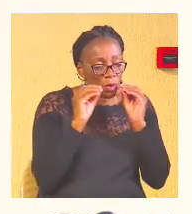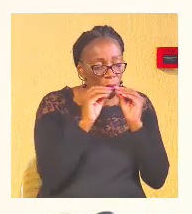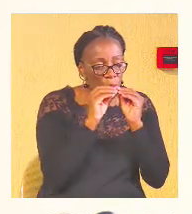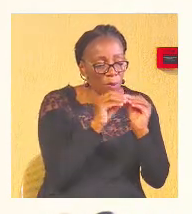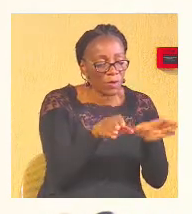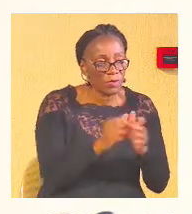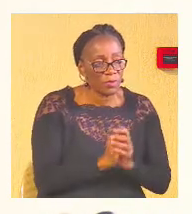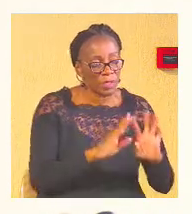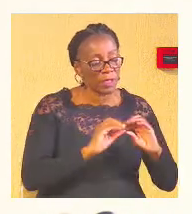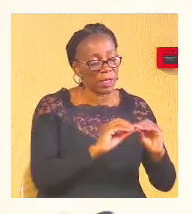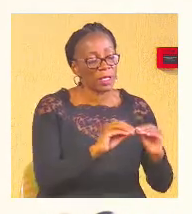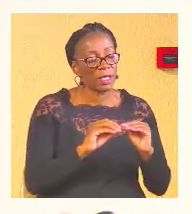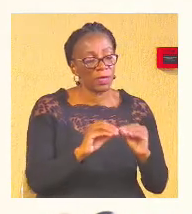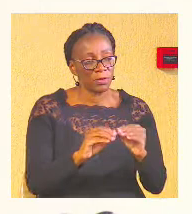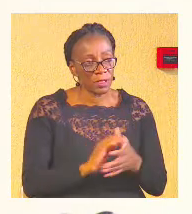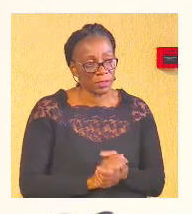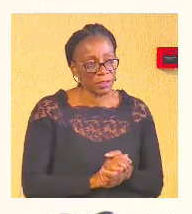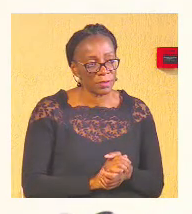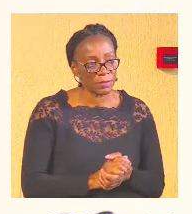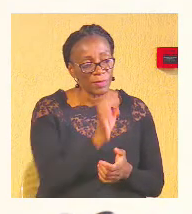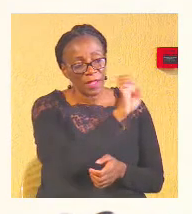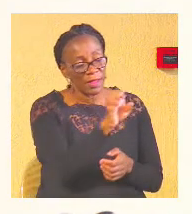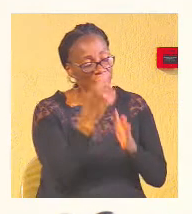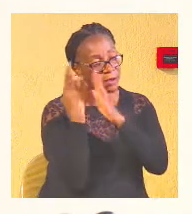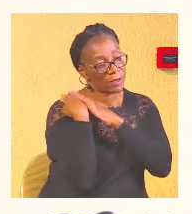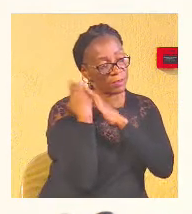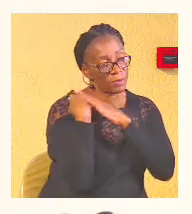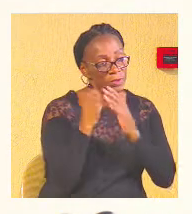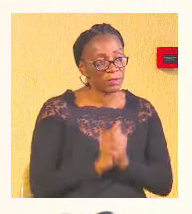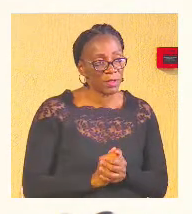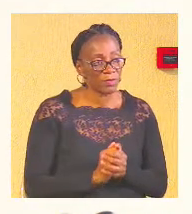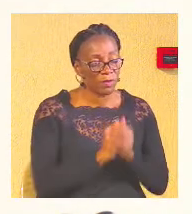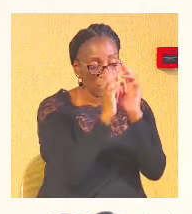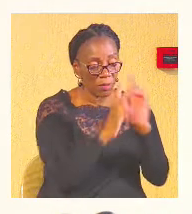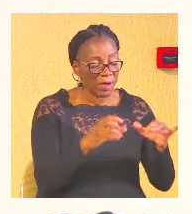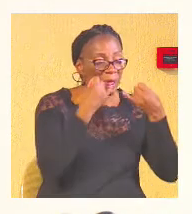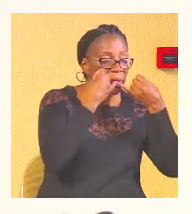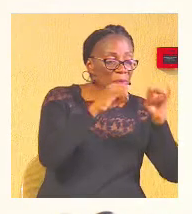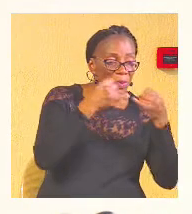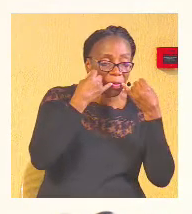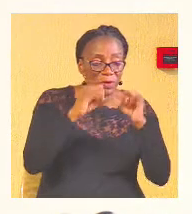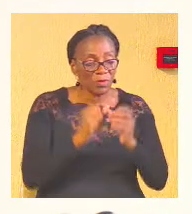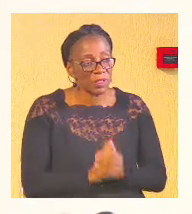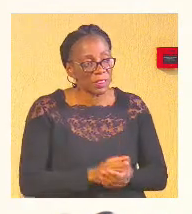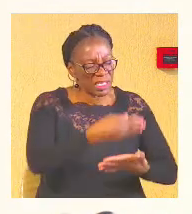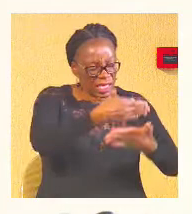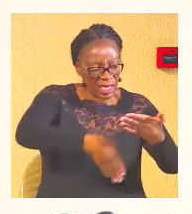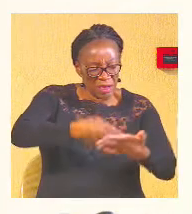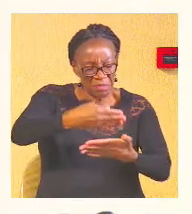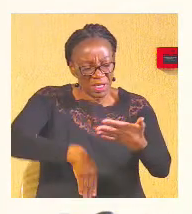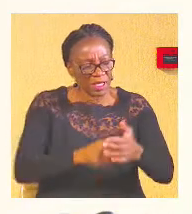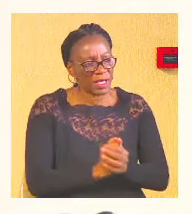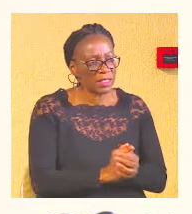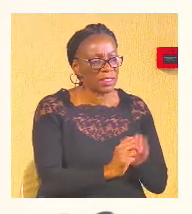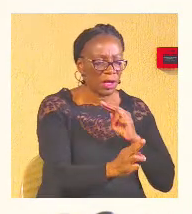that messages for public education are being developed. Materials for public education are being developed. Interaction with the